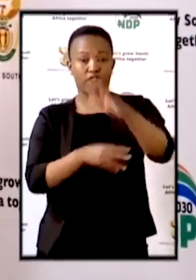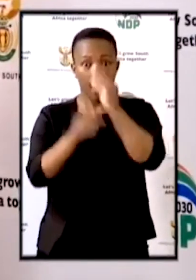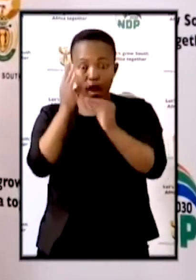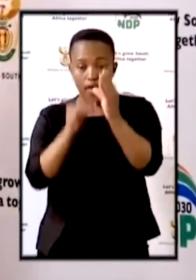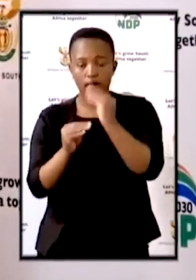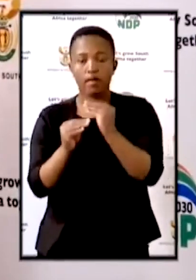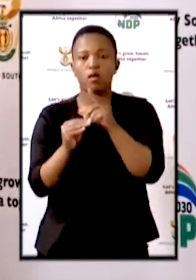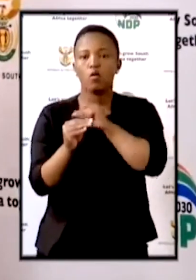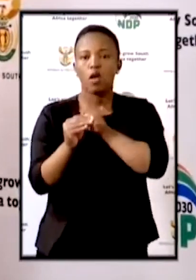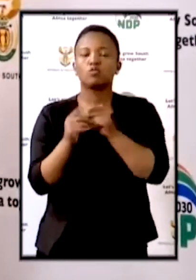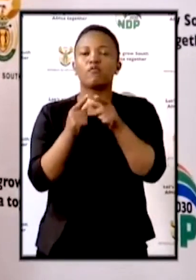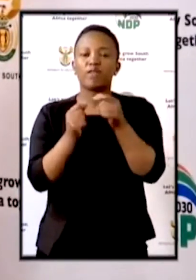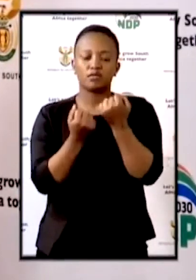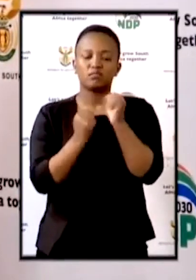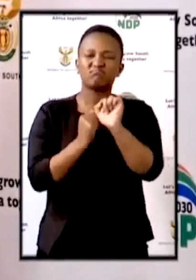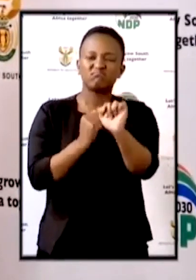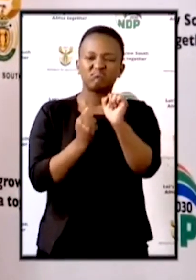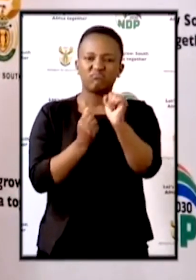complete the academic year.